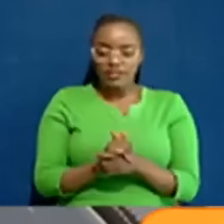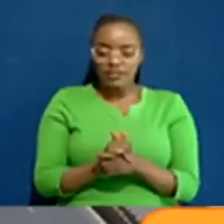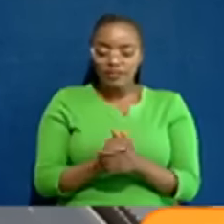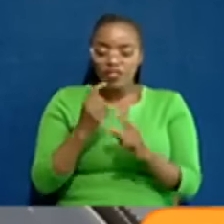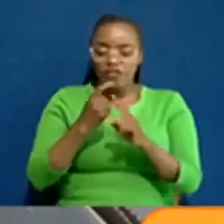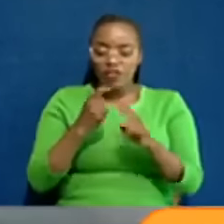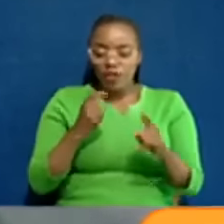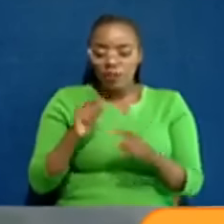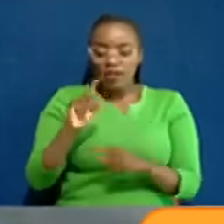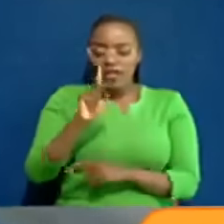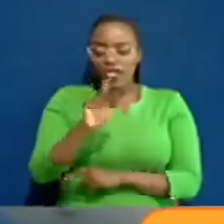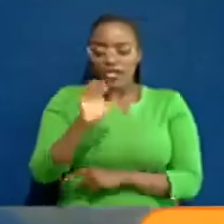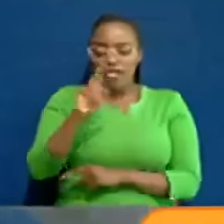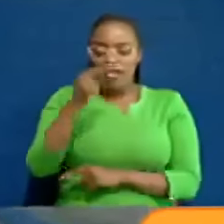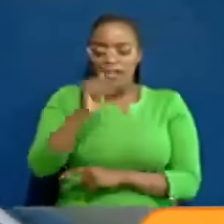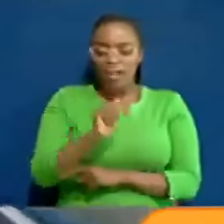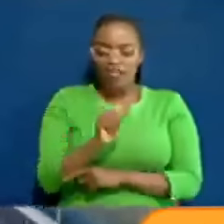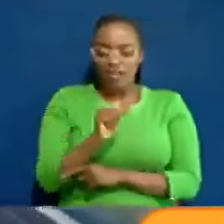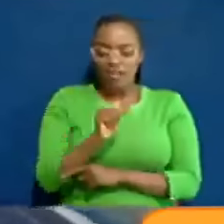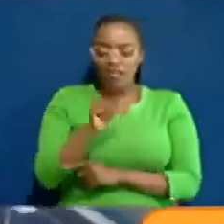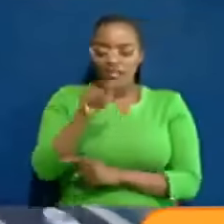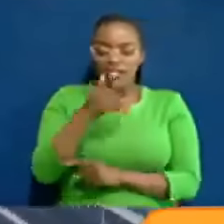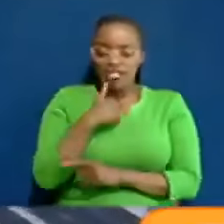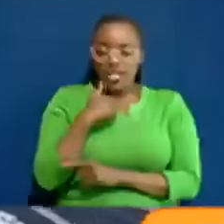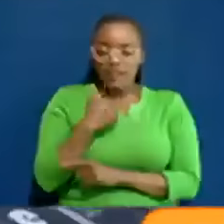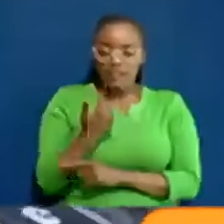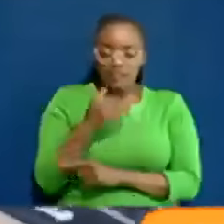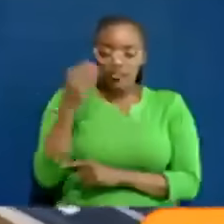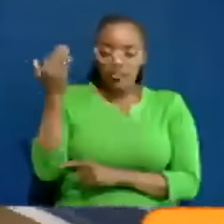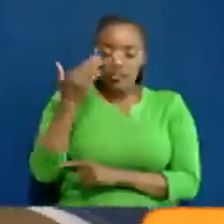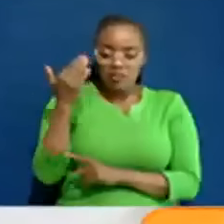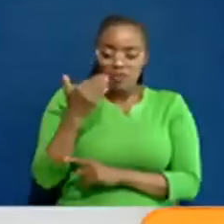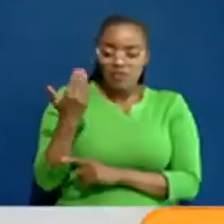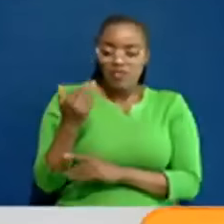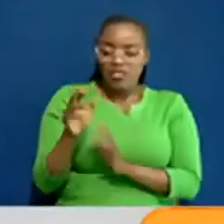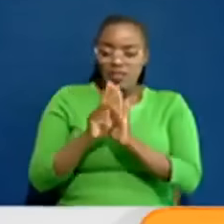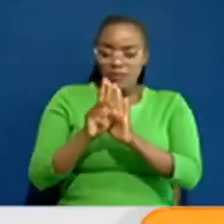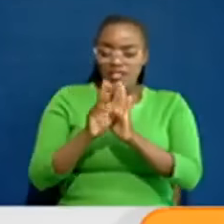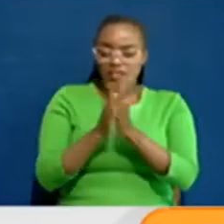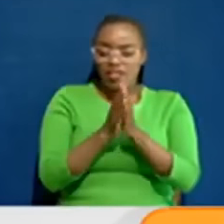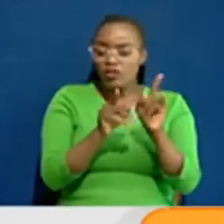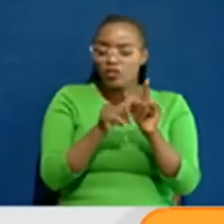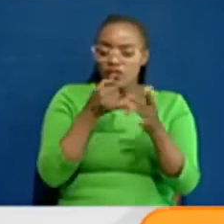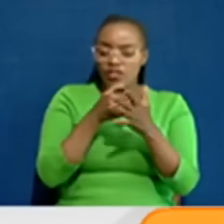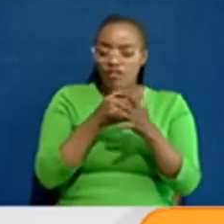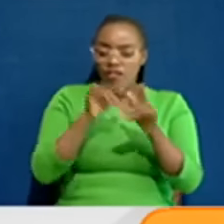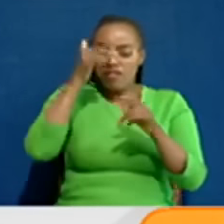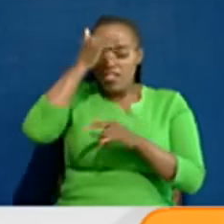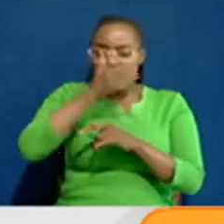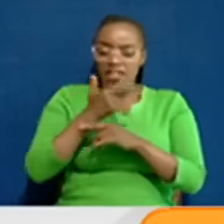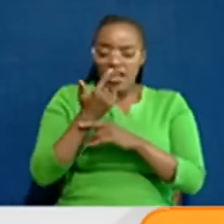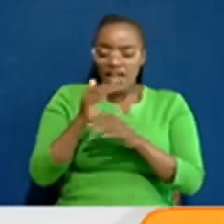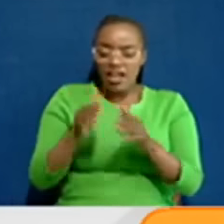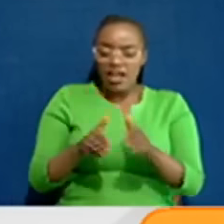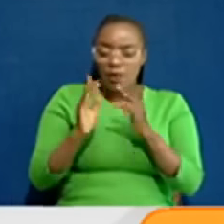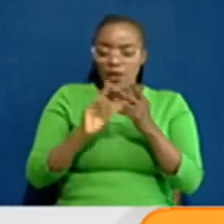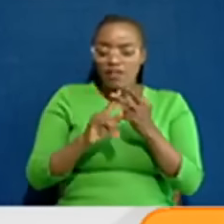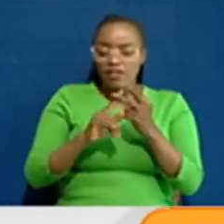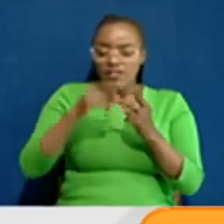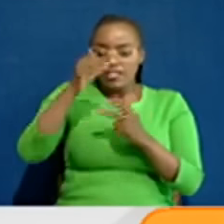According to KENHA, roads that will be presented for consideration include Thika Superhighway, Nairobi